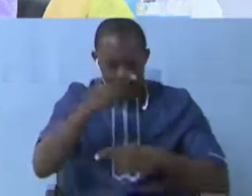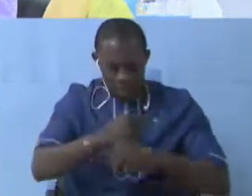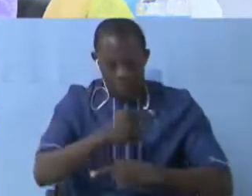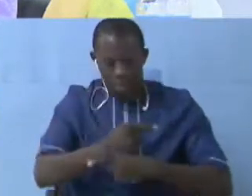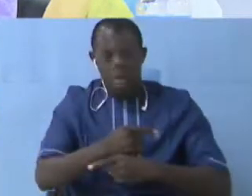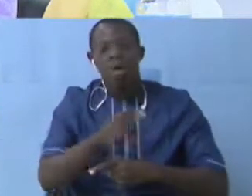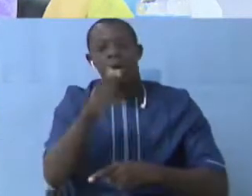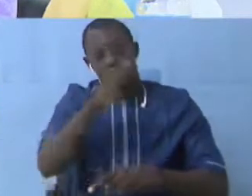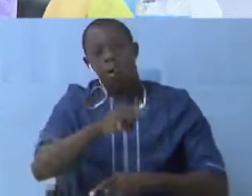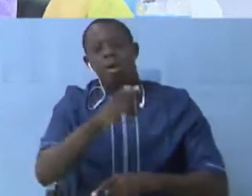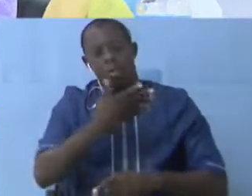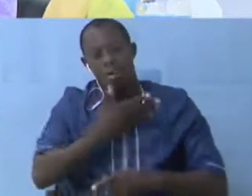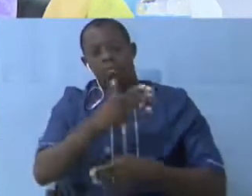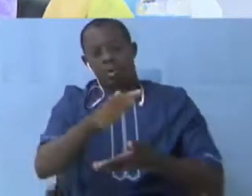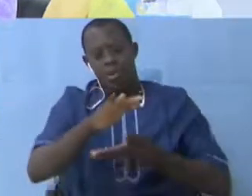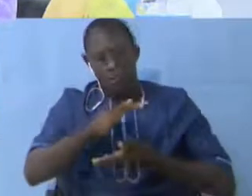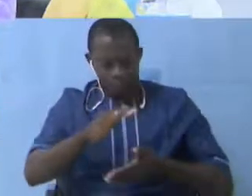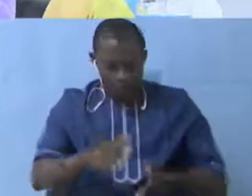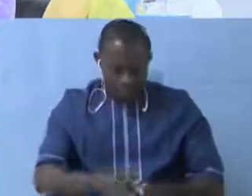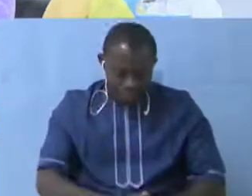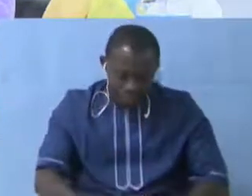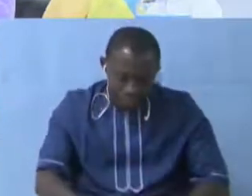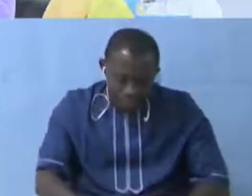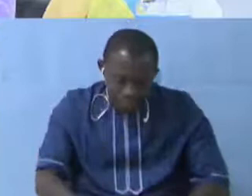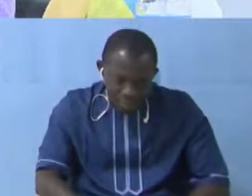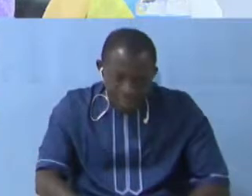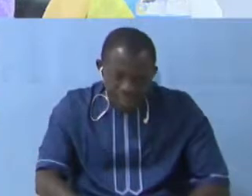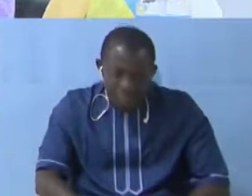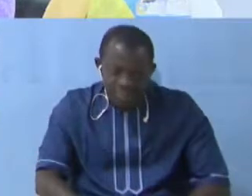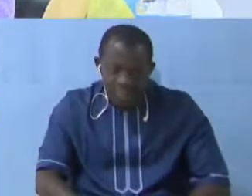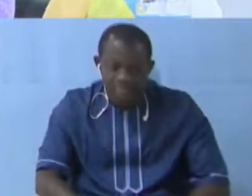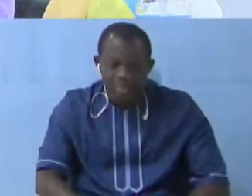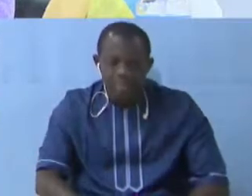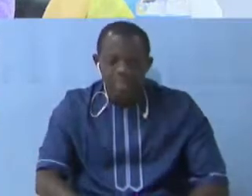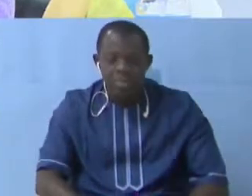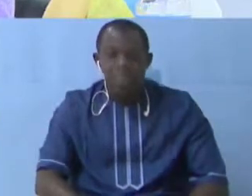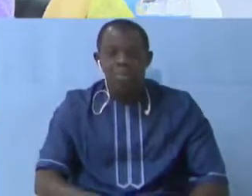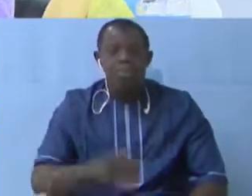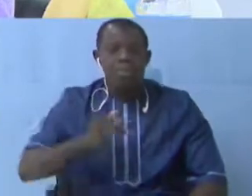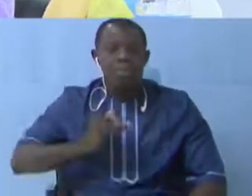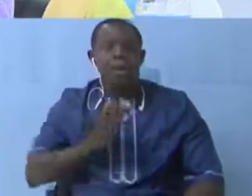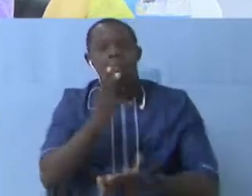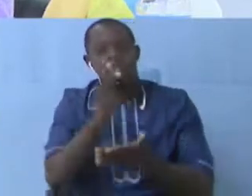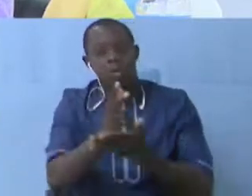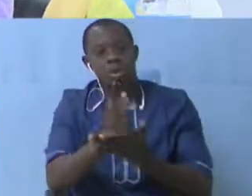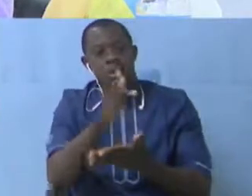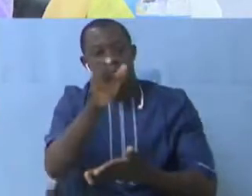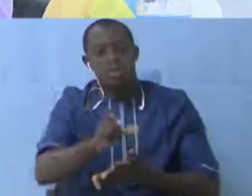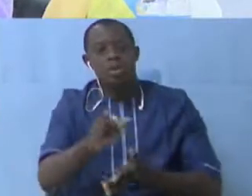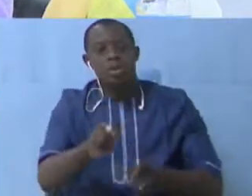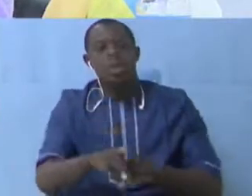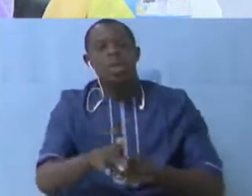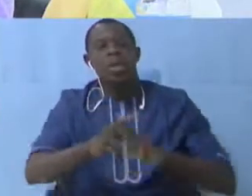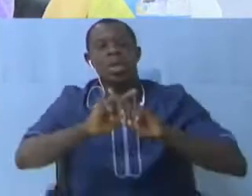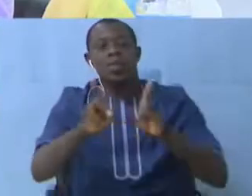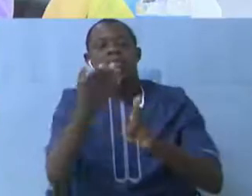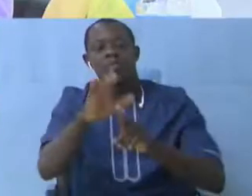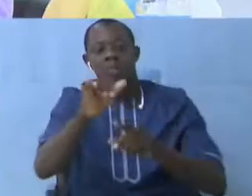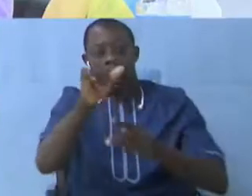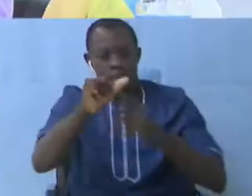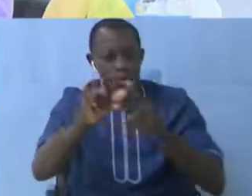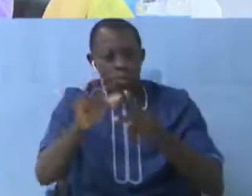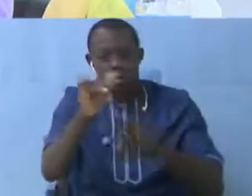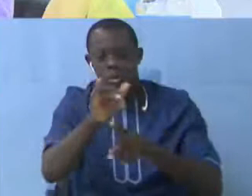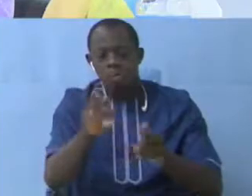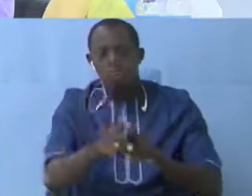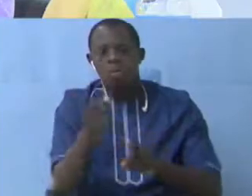xam ne nii wecceeku nguur am na mu dal di ñibbisi. Madam Witness, apart from articles that referred only to journalists, there